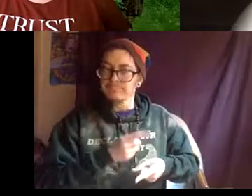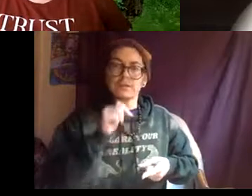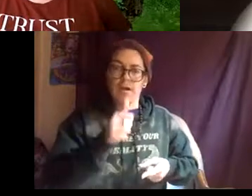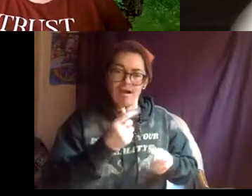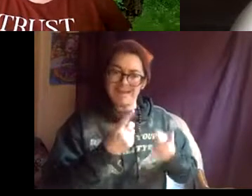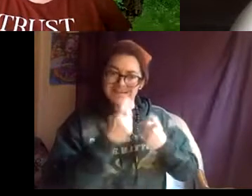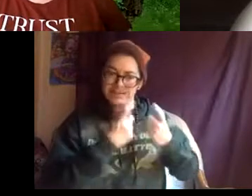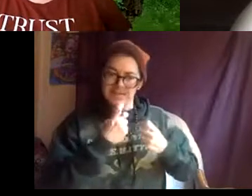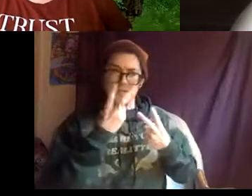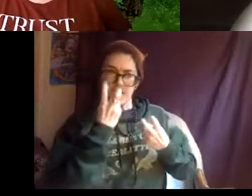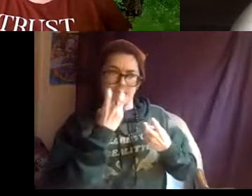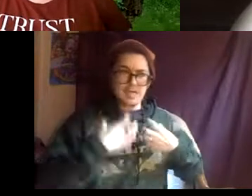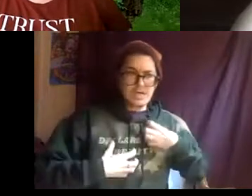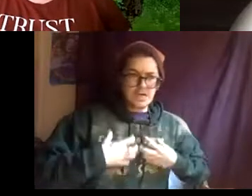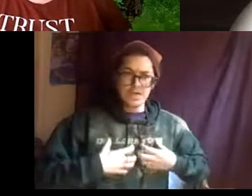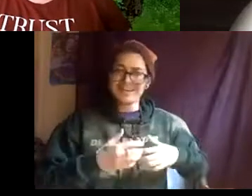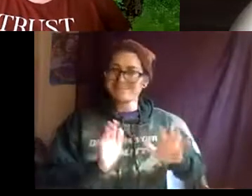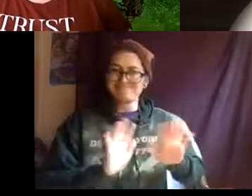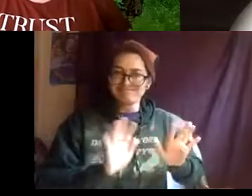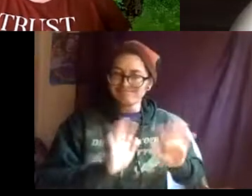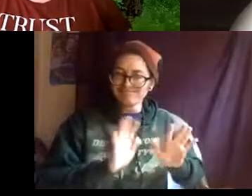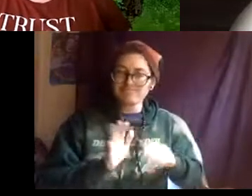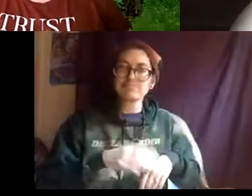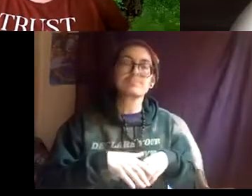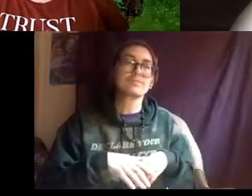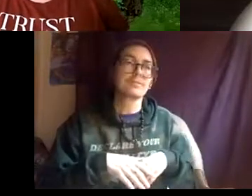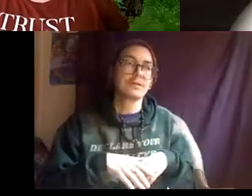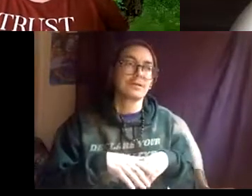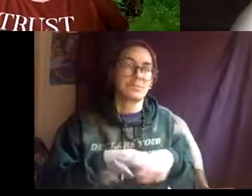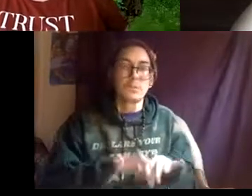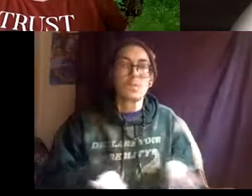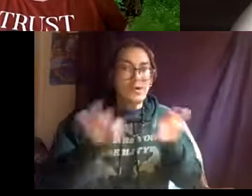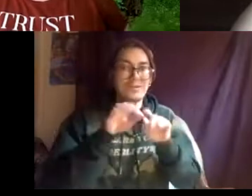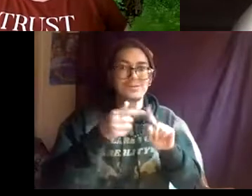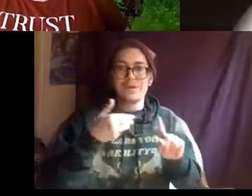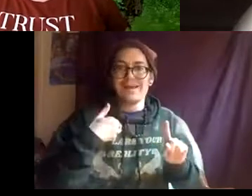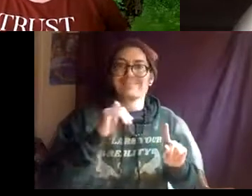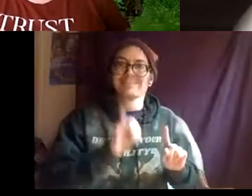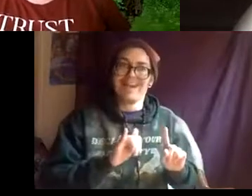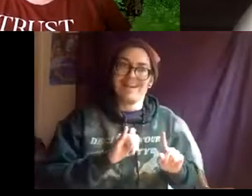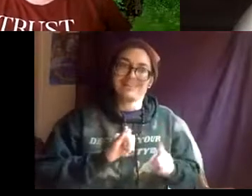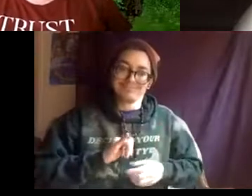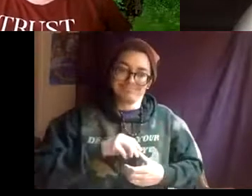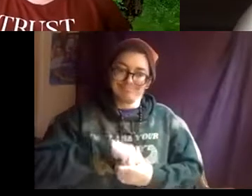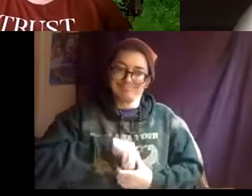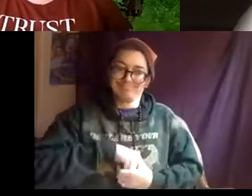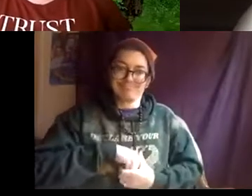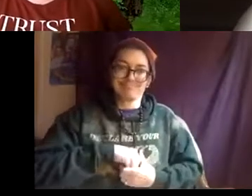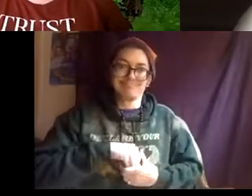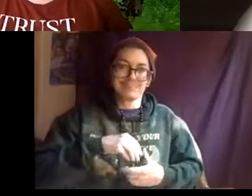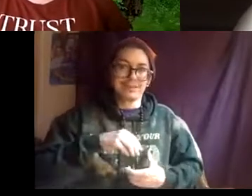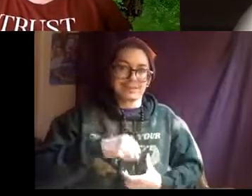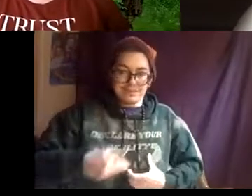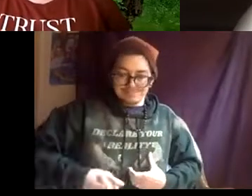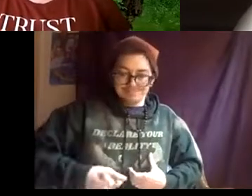and trust my internal feelings of saying no, that how fear should work for me to have those healthy